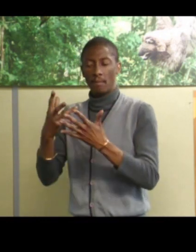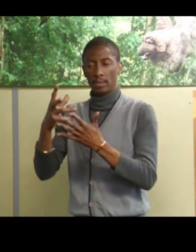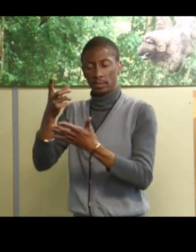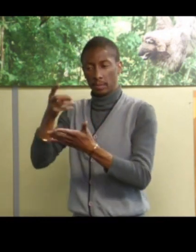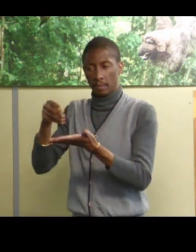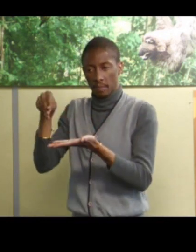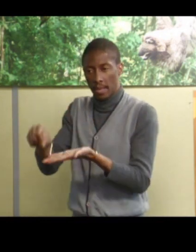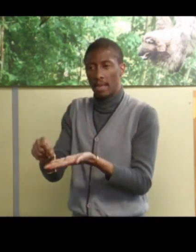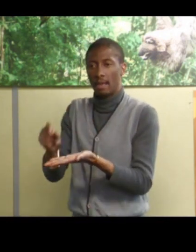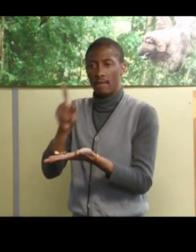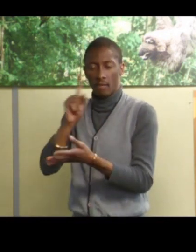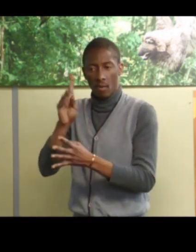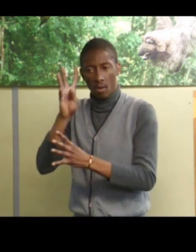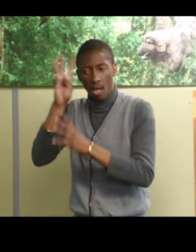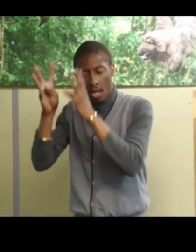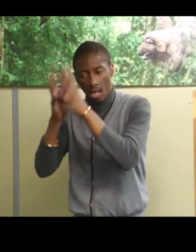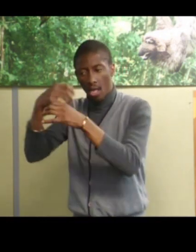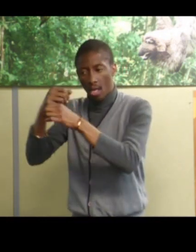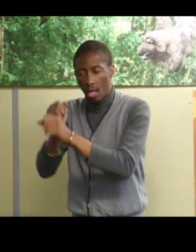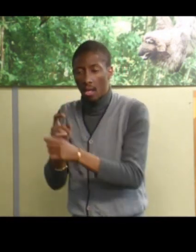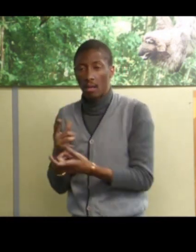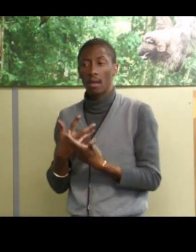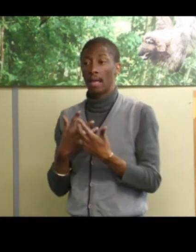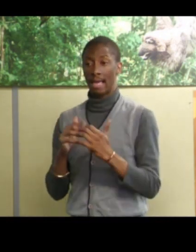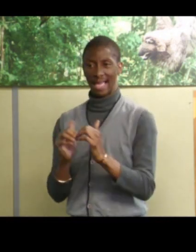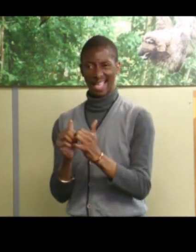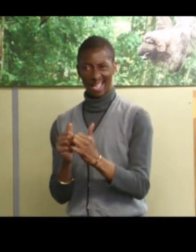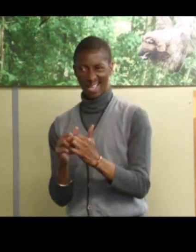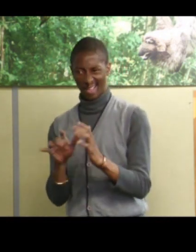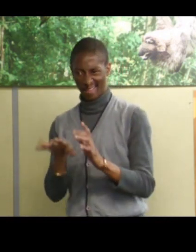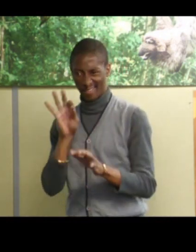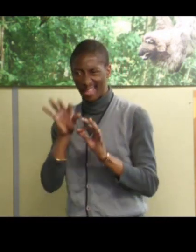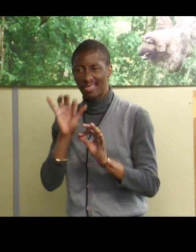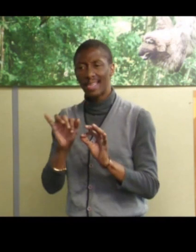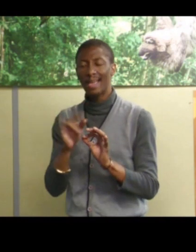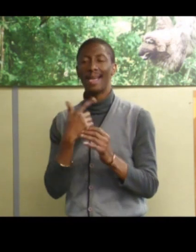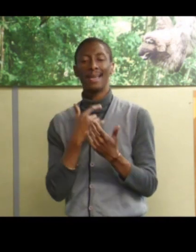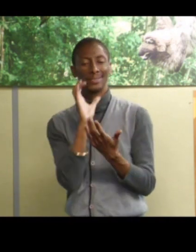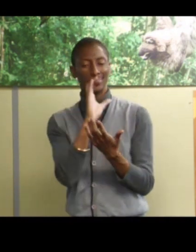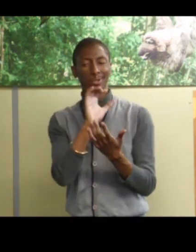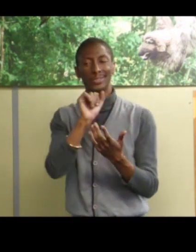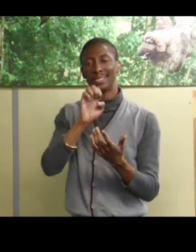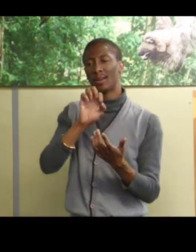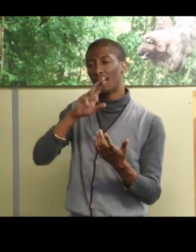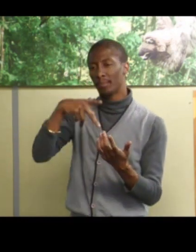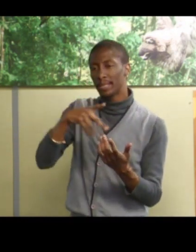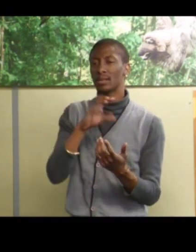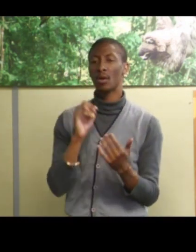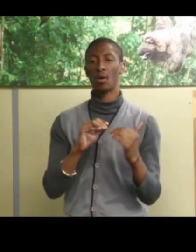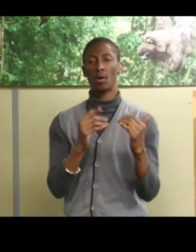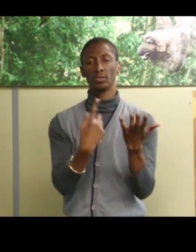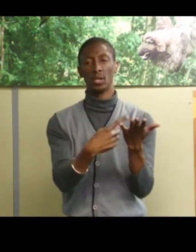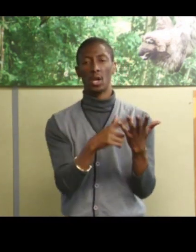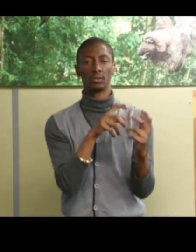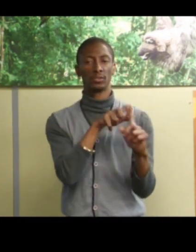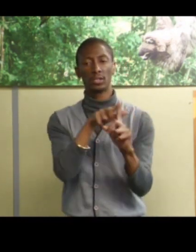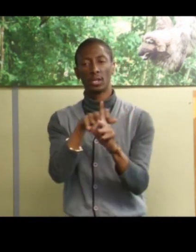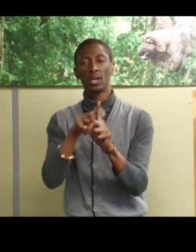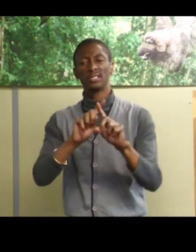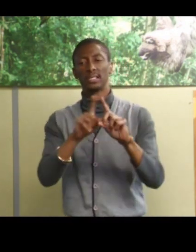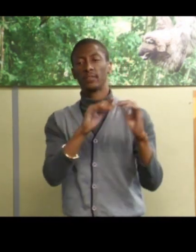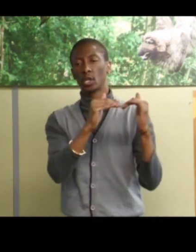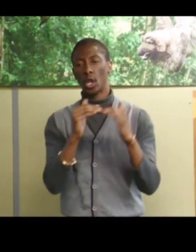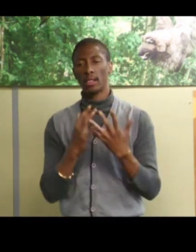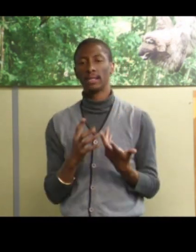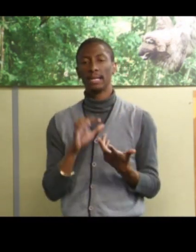by trying to either talk to our colleagues or search an ERP. That's a good way to, and then